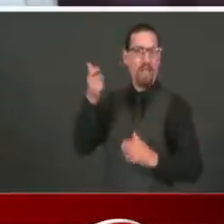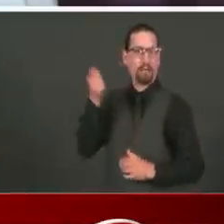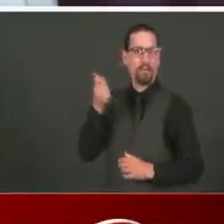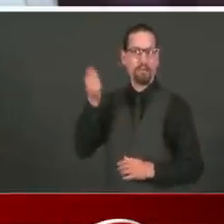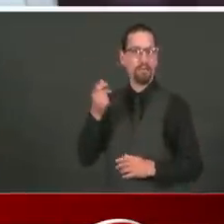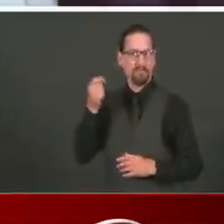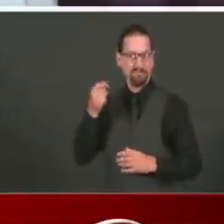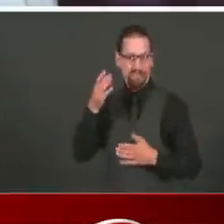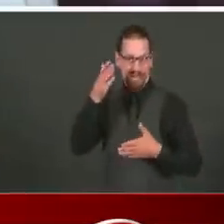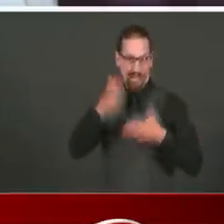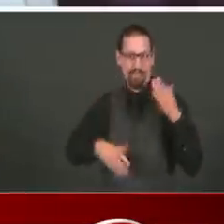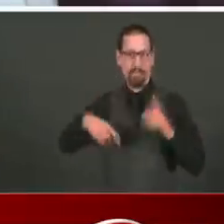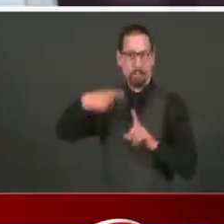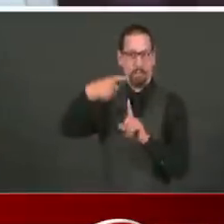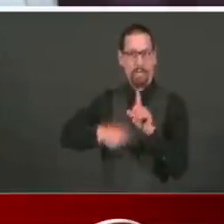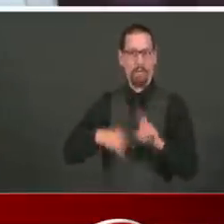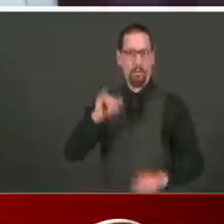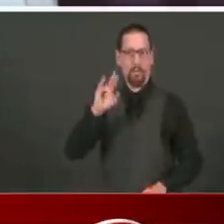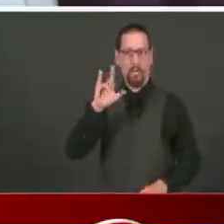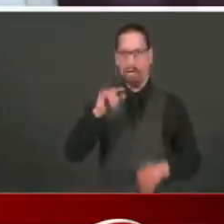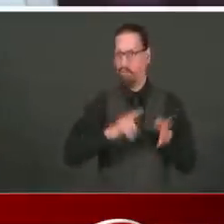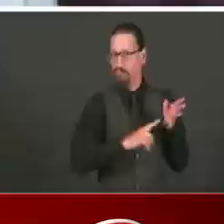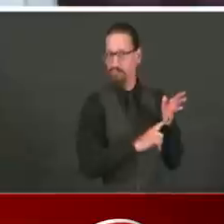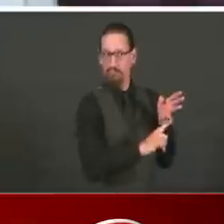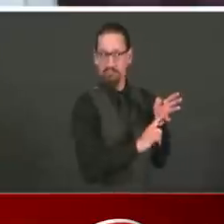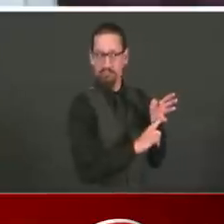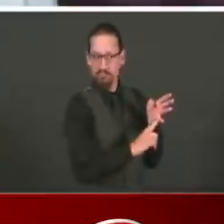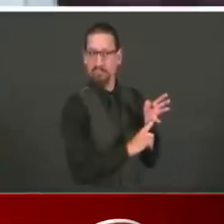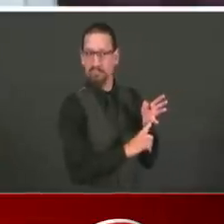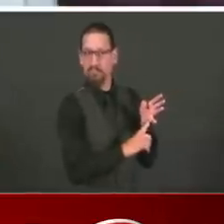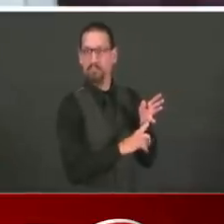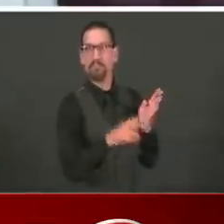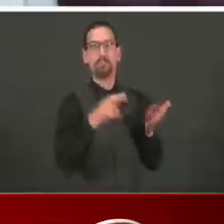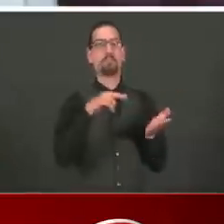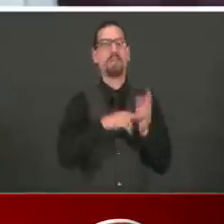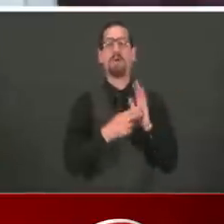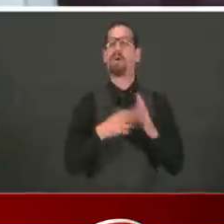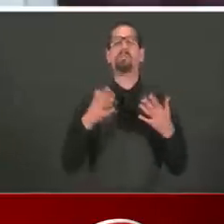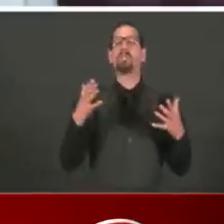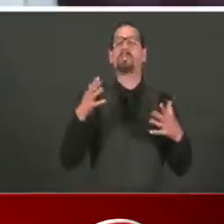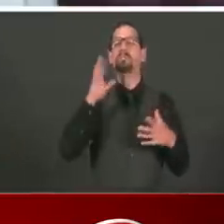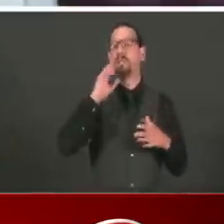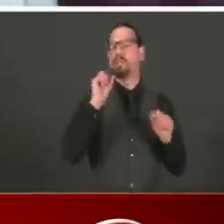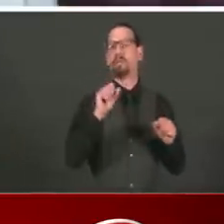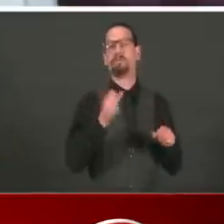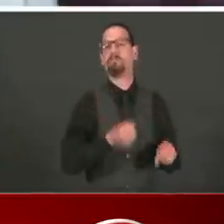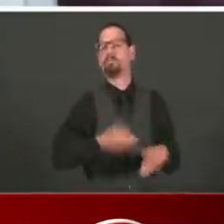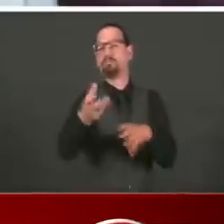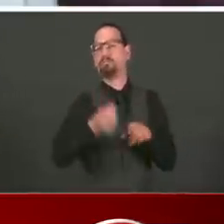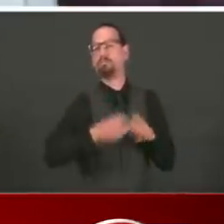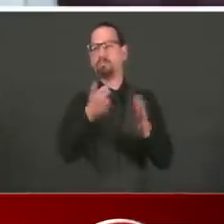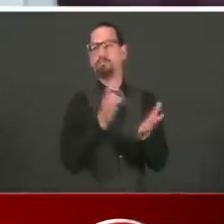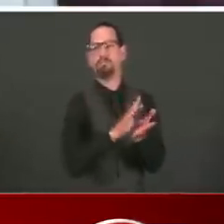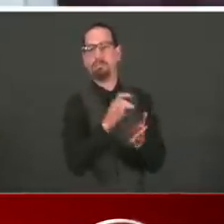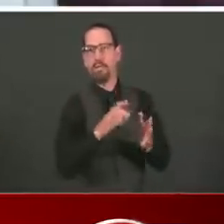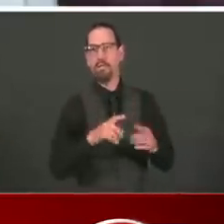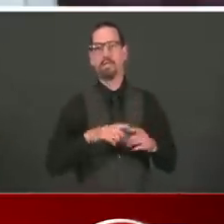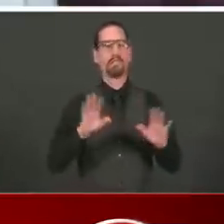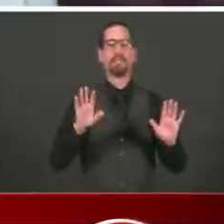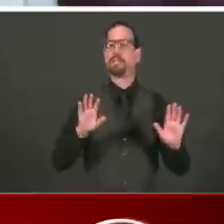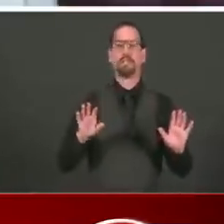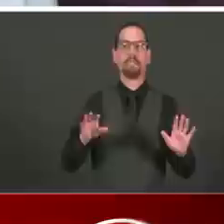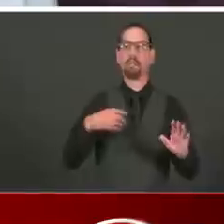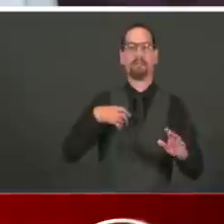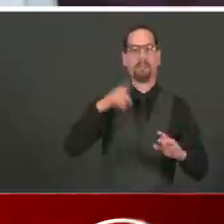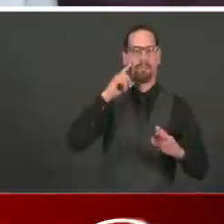on, as the courts are open for evictions, we're going to get a better picture of how big the housing